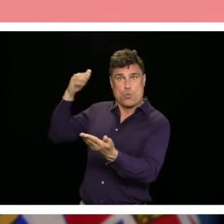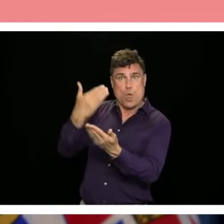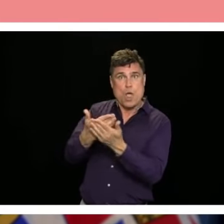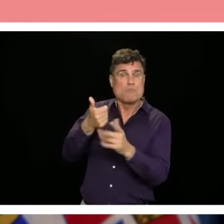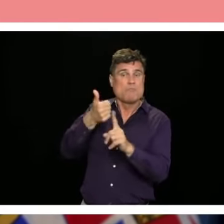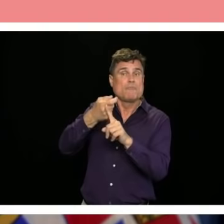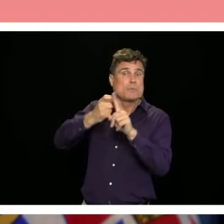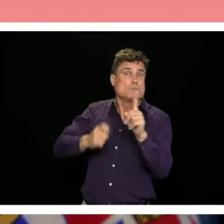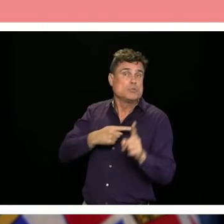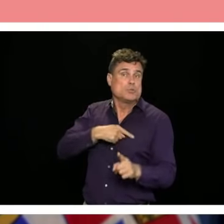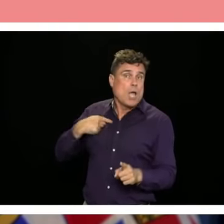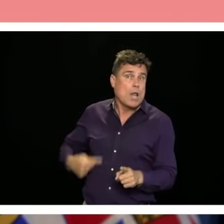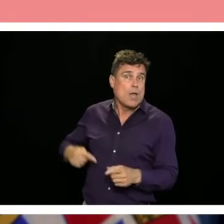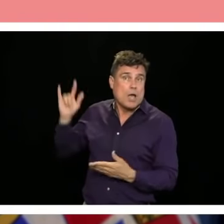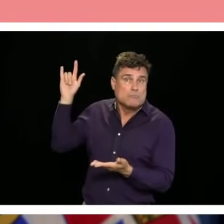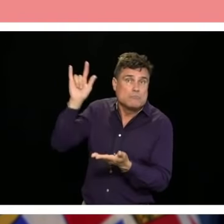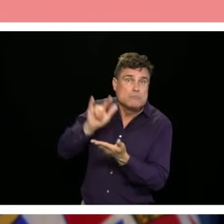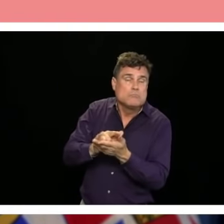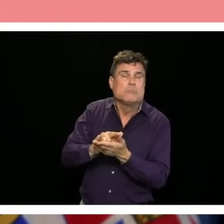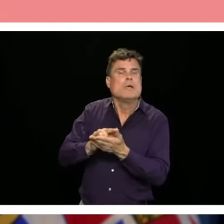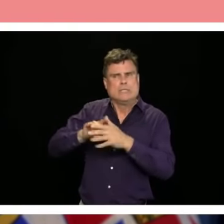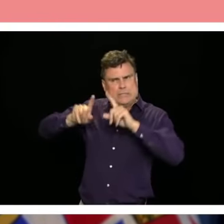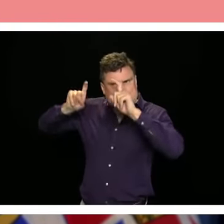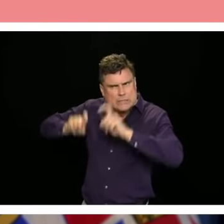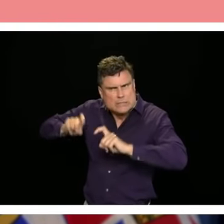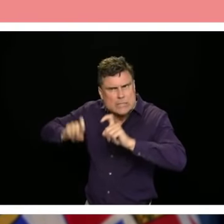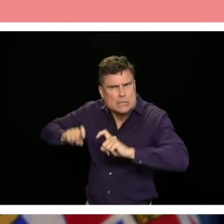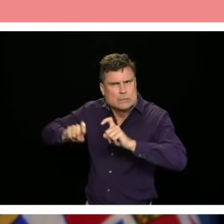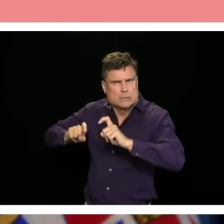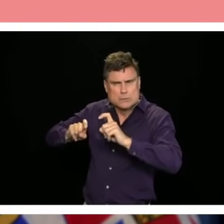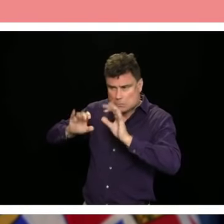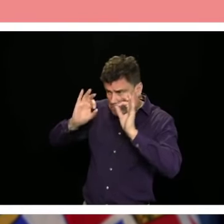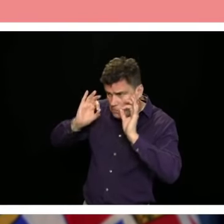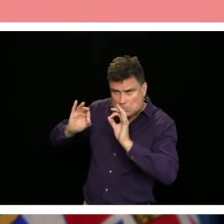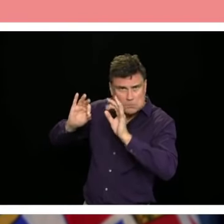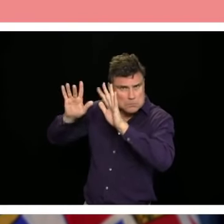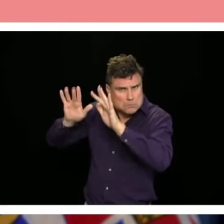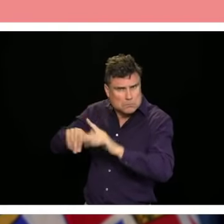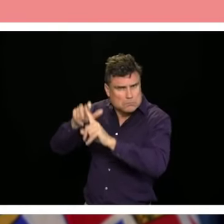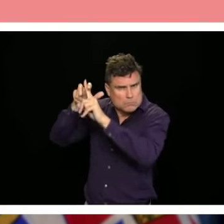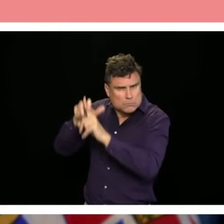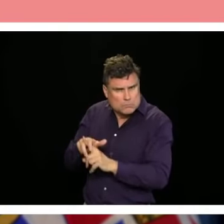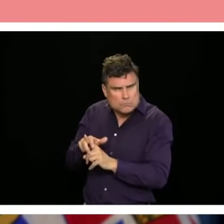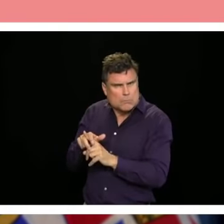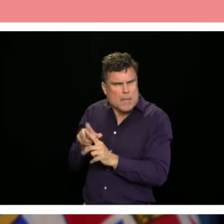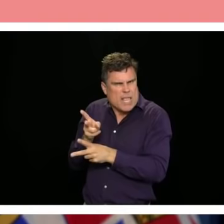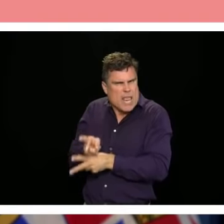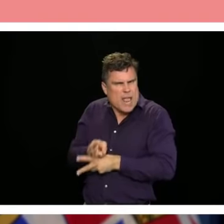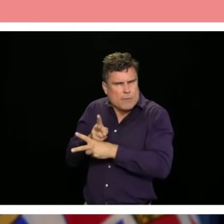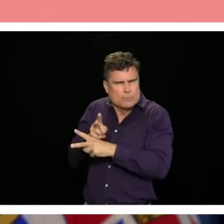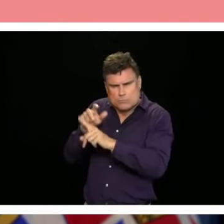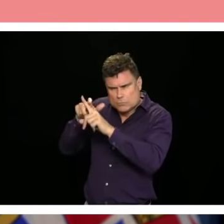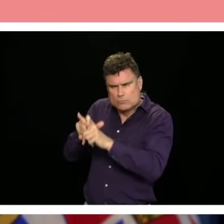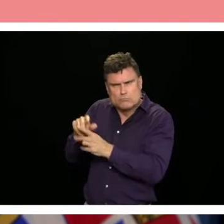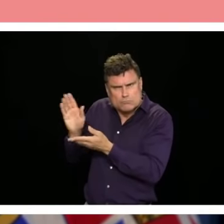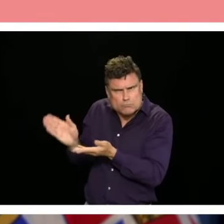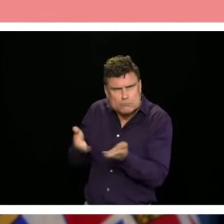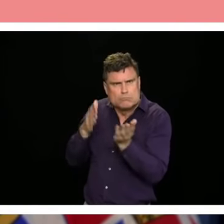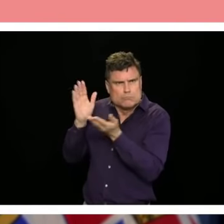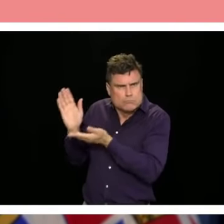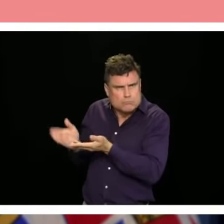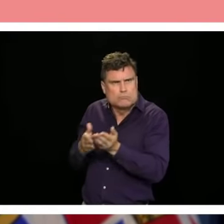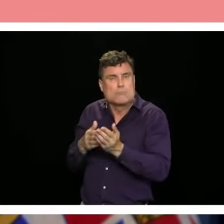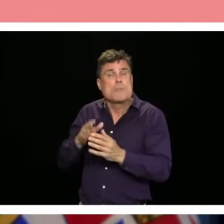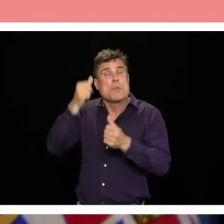we talked about it in January and February about community activities to support people coming from China to